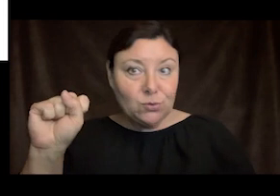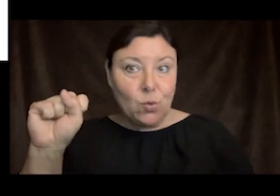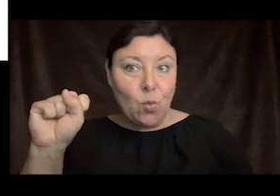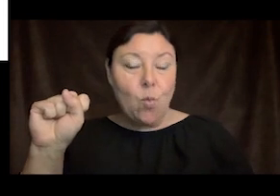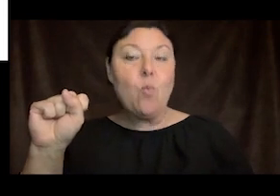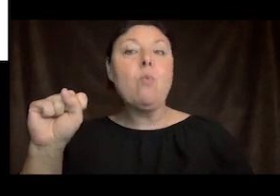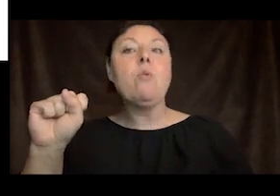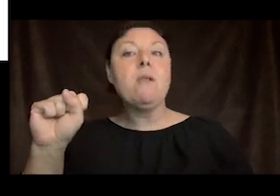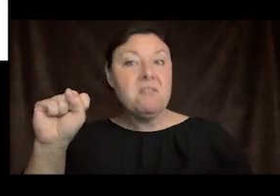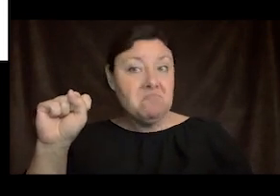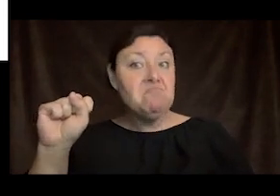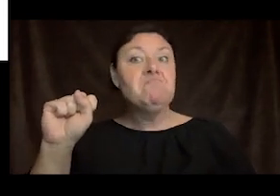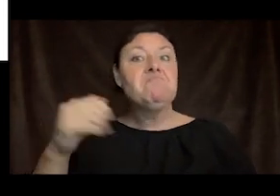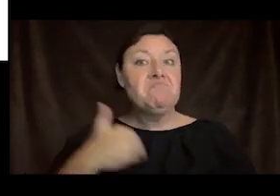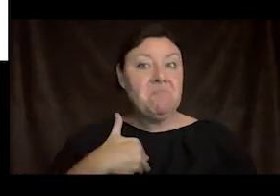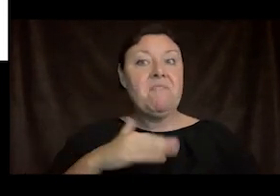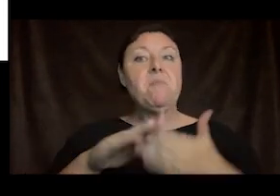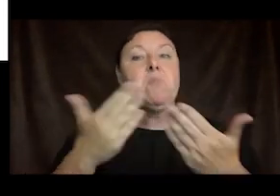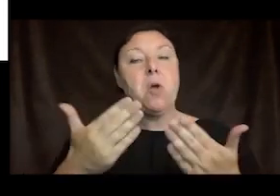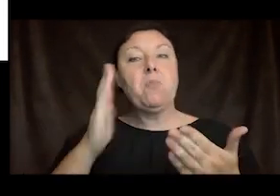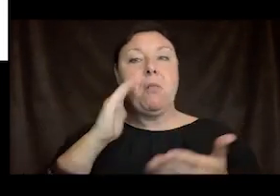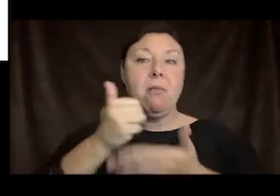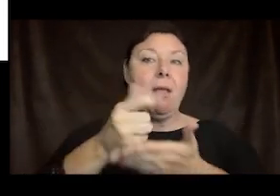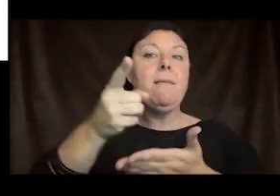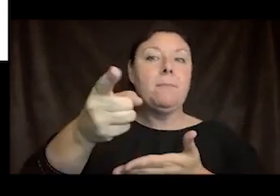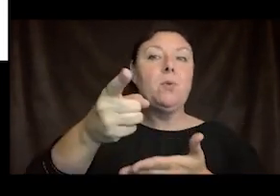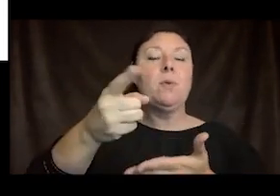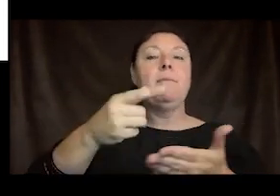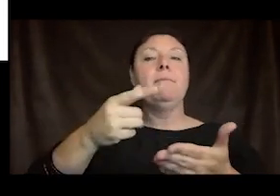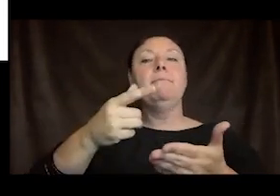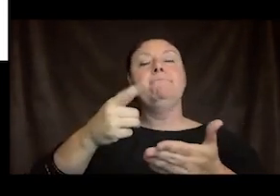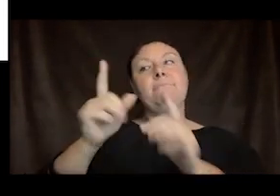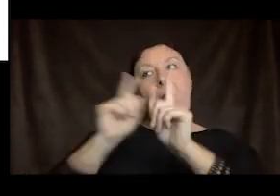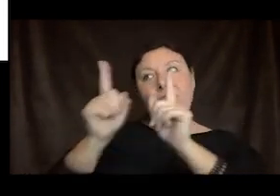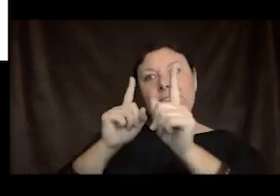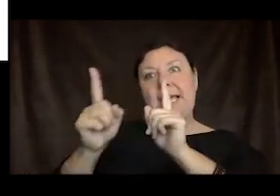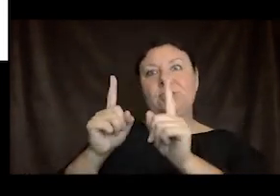school, some books that can help you have that conversation.